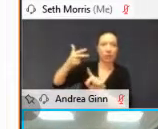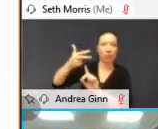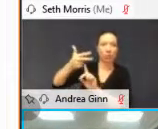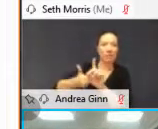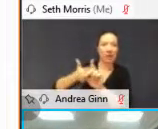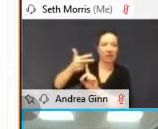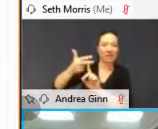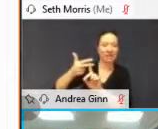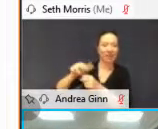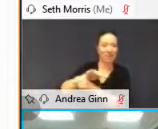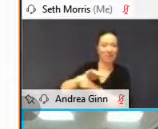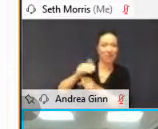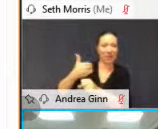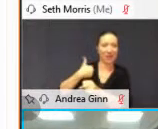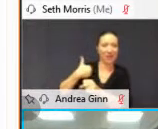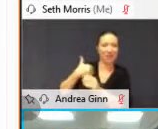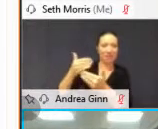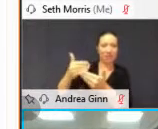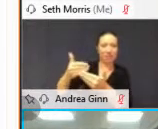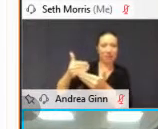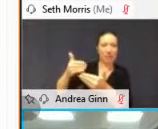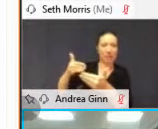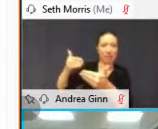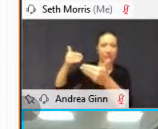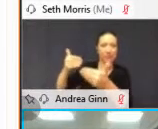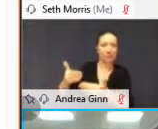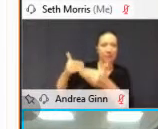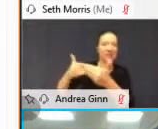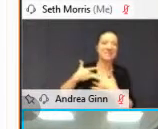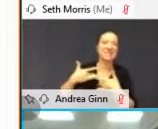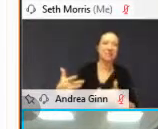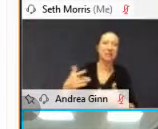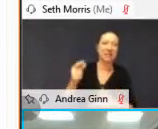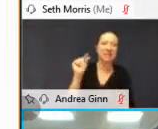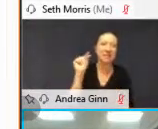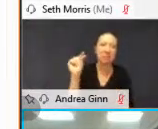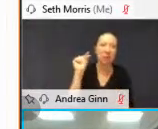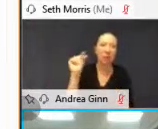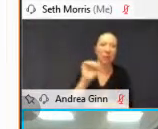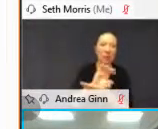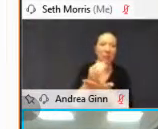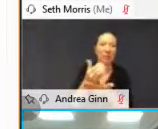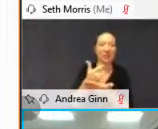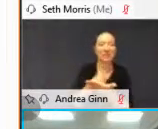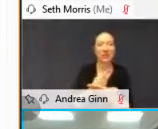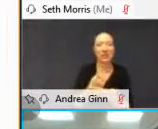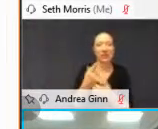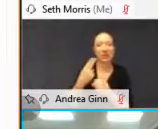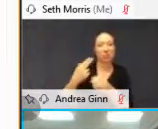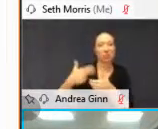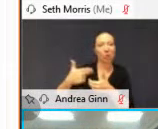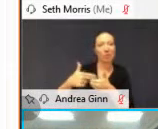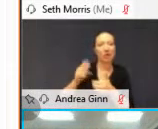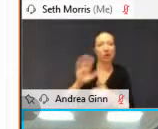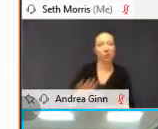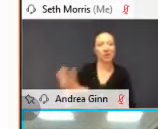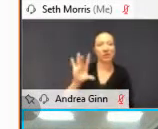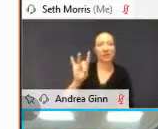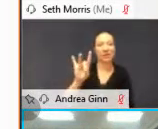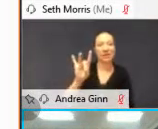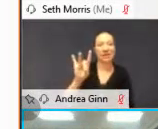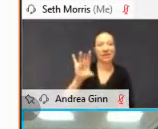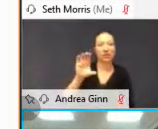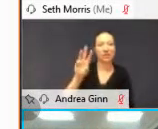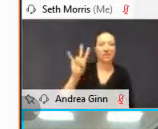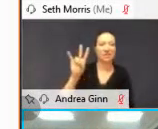coverage. That amount is usually not that large, so safe to say that our enrollment is around this